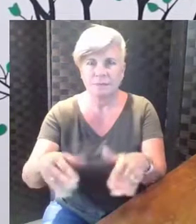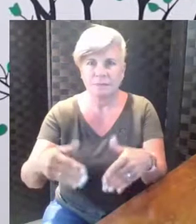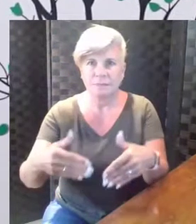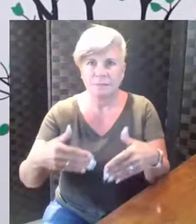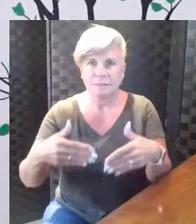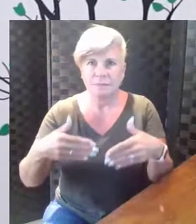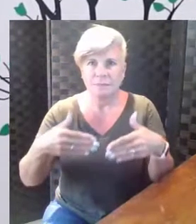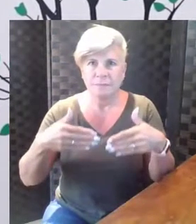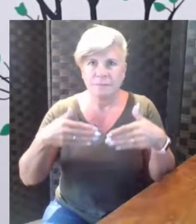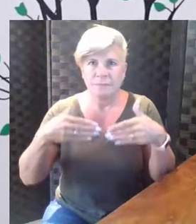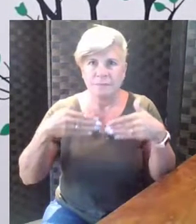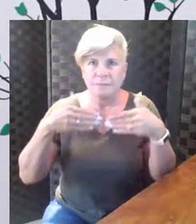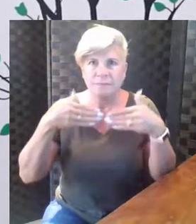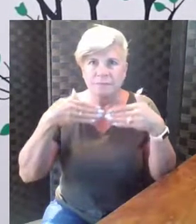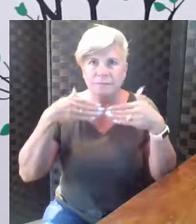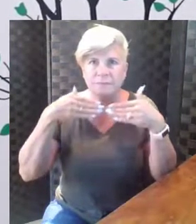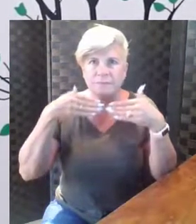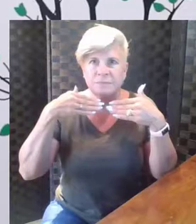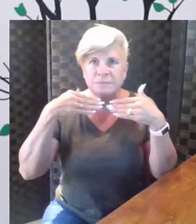in,